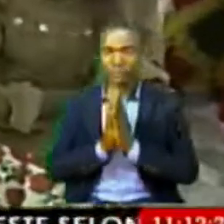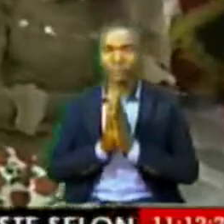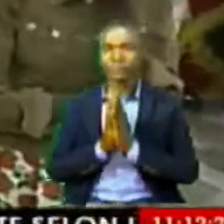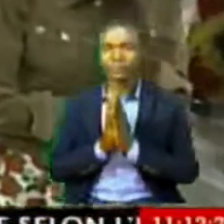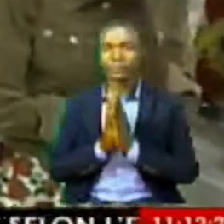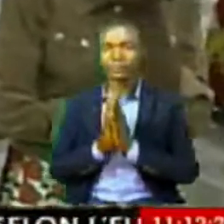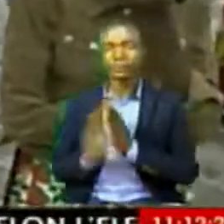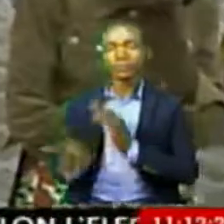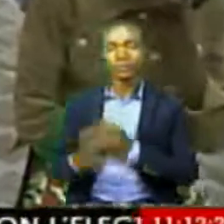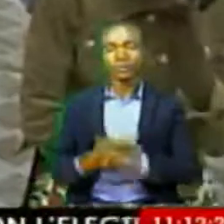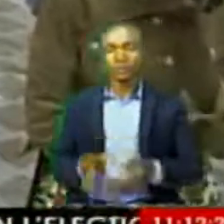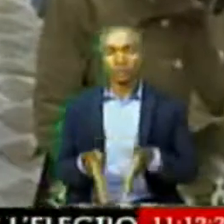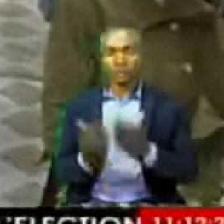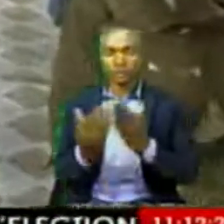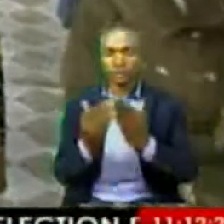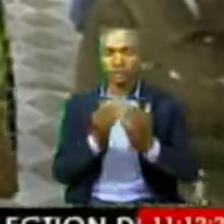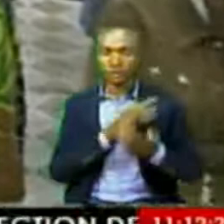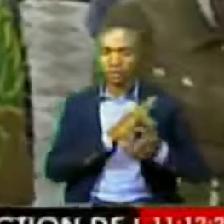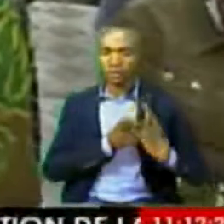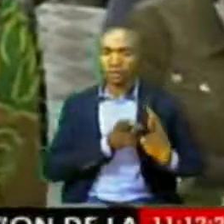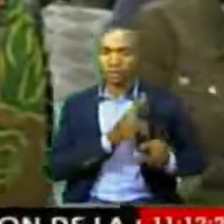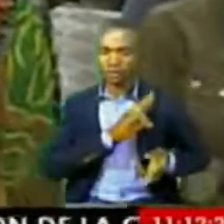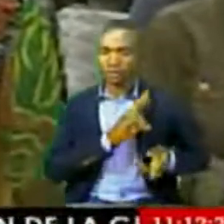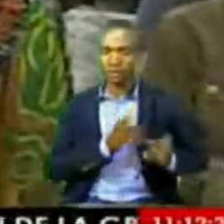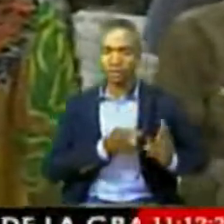When we are praying,